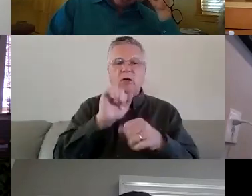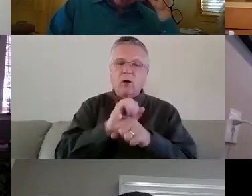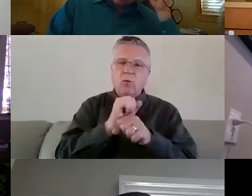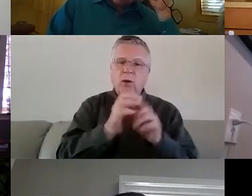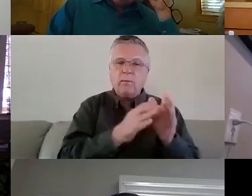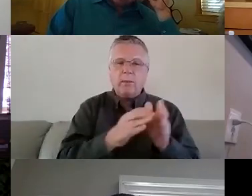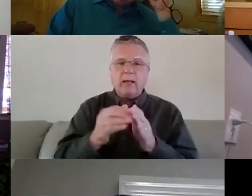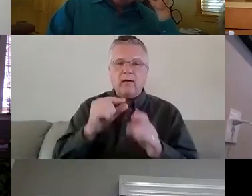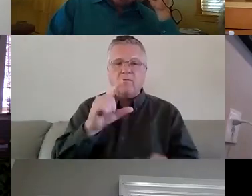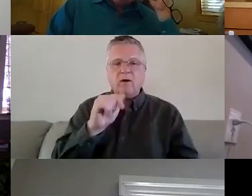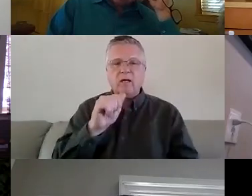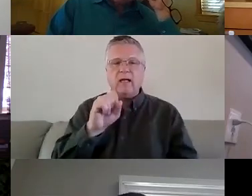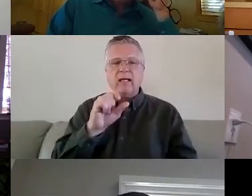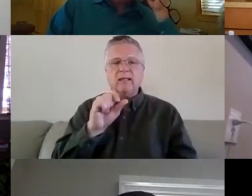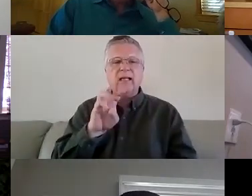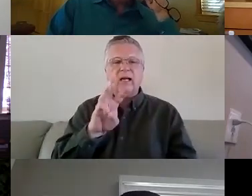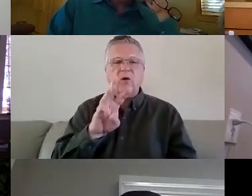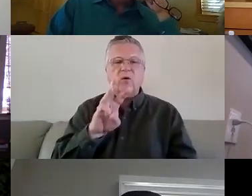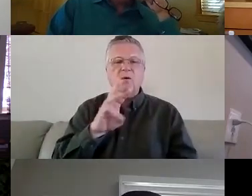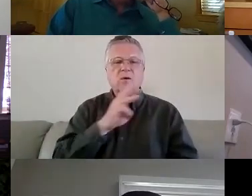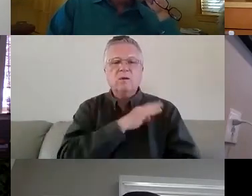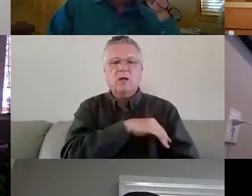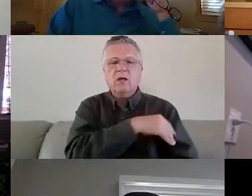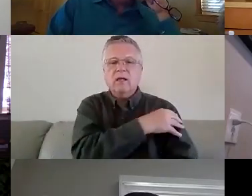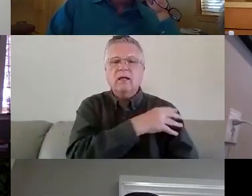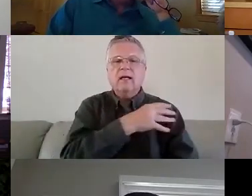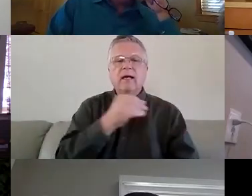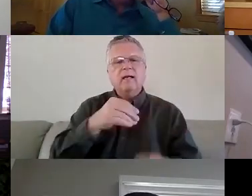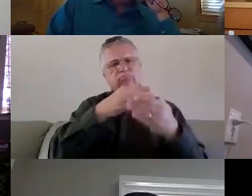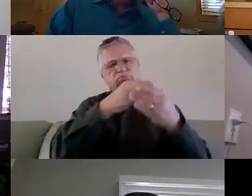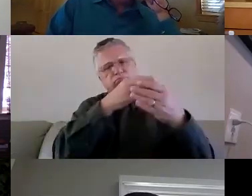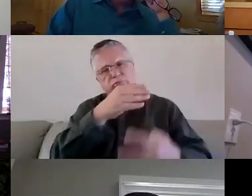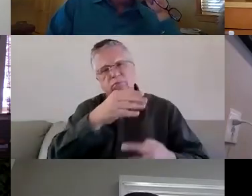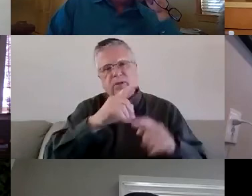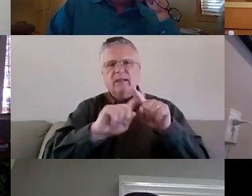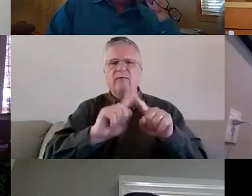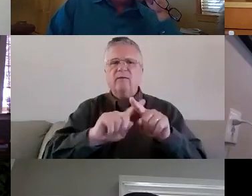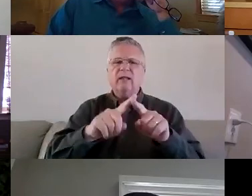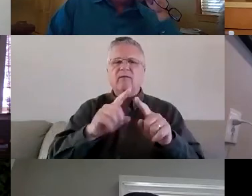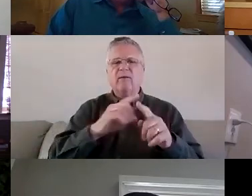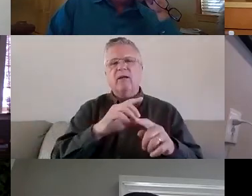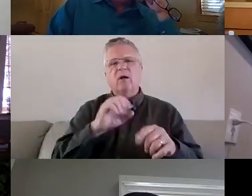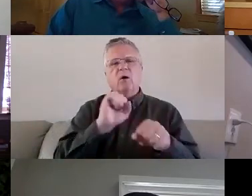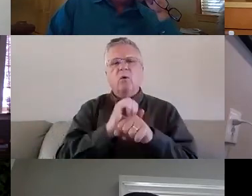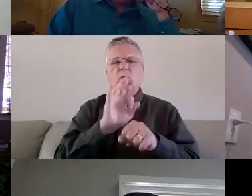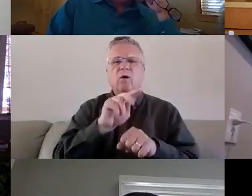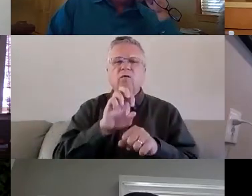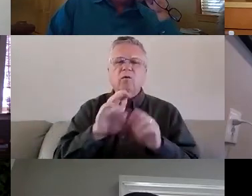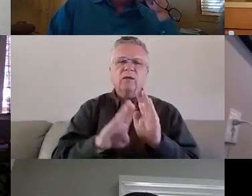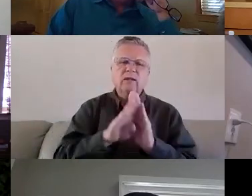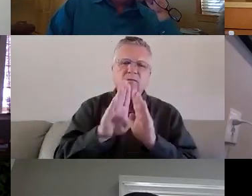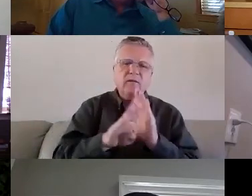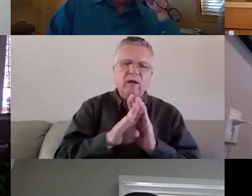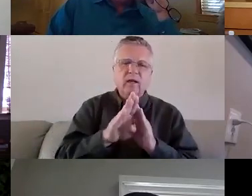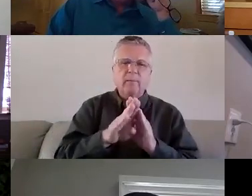Glasgow. And, you know, it's a wide range of things. We look at things like workforce development. We look at the circular economy. We're